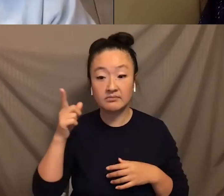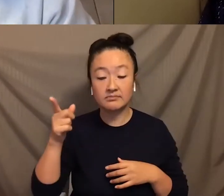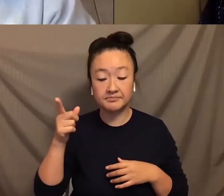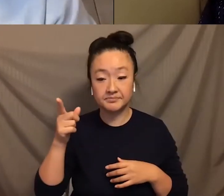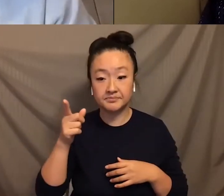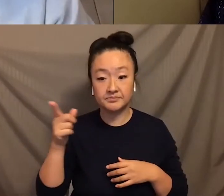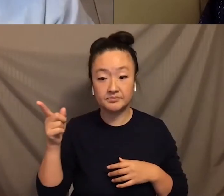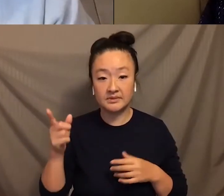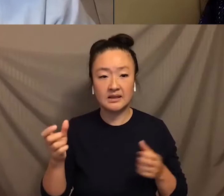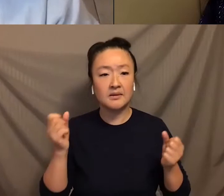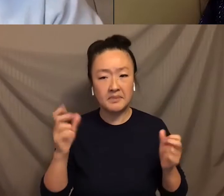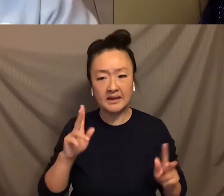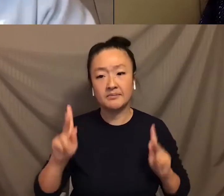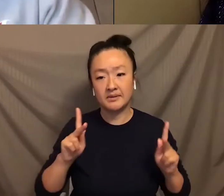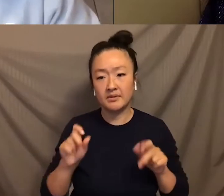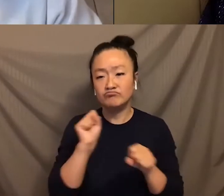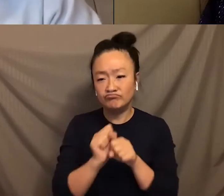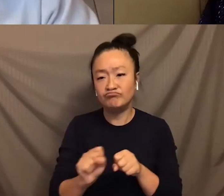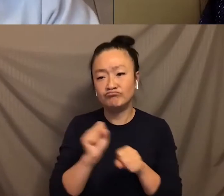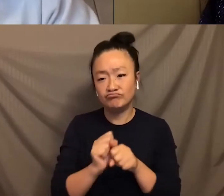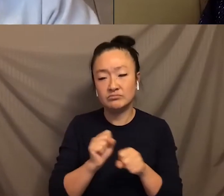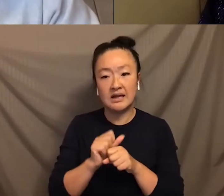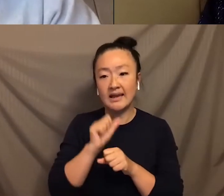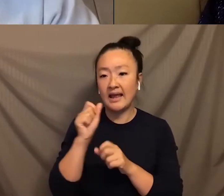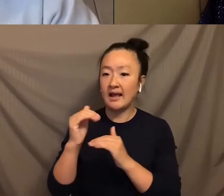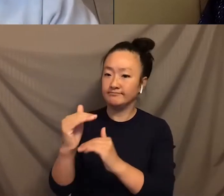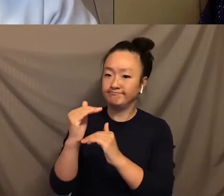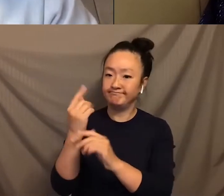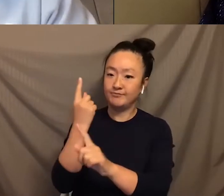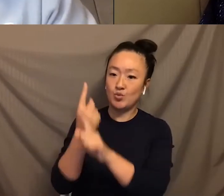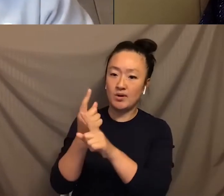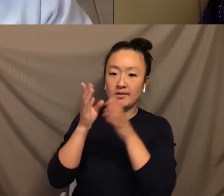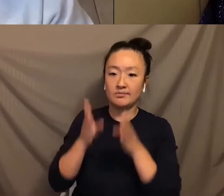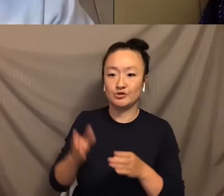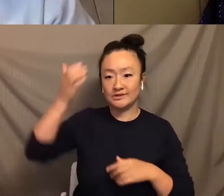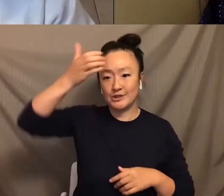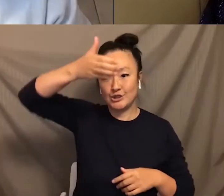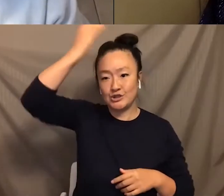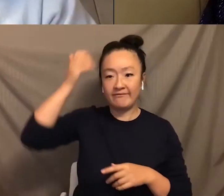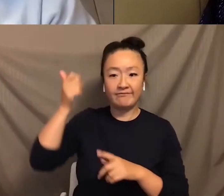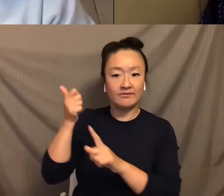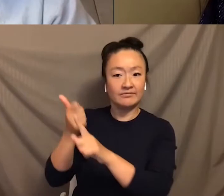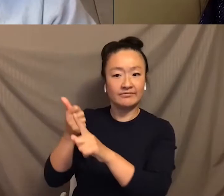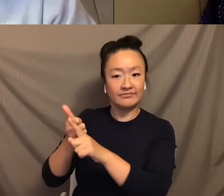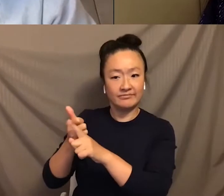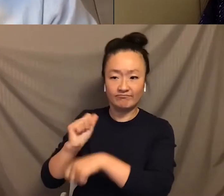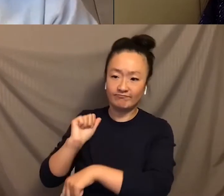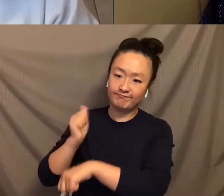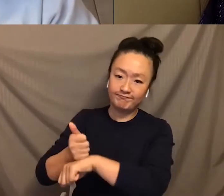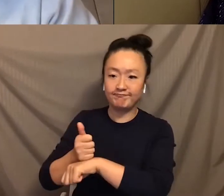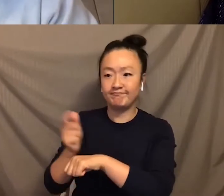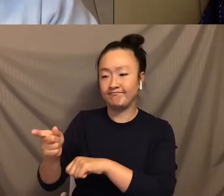of many people's labor, not just the genius of the chef who has access to publicity and